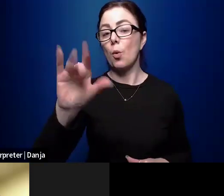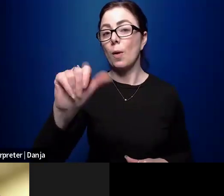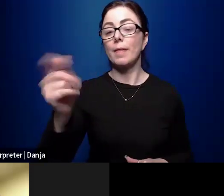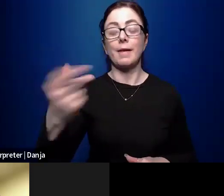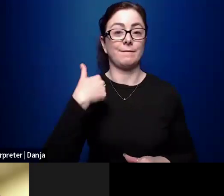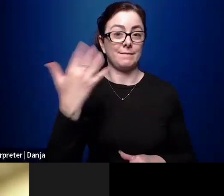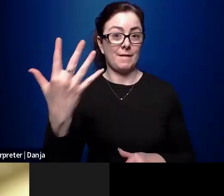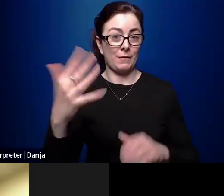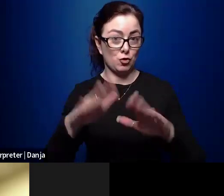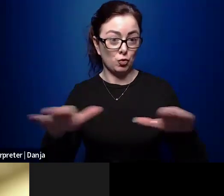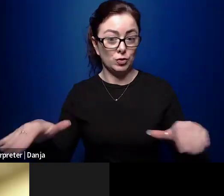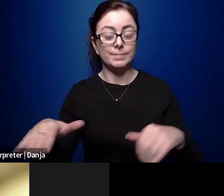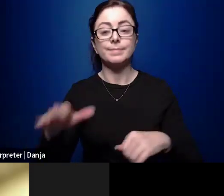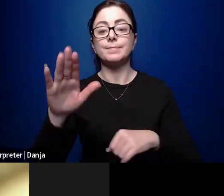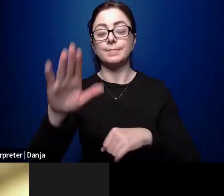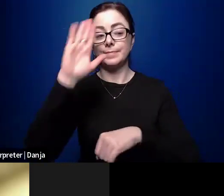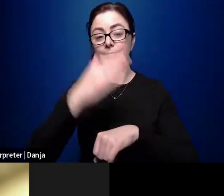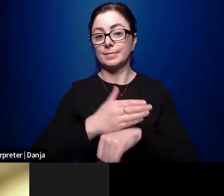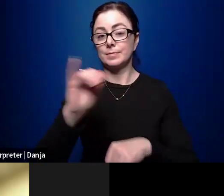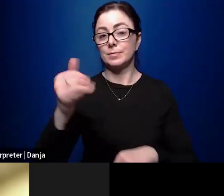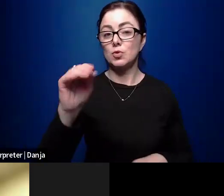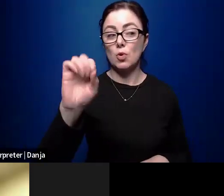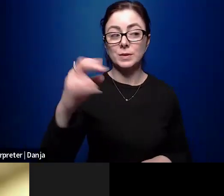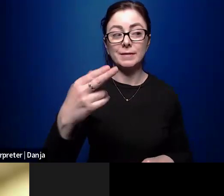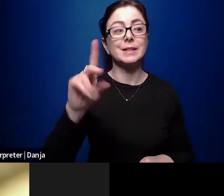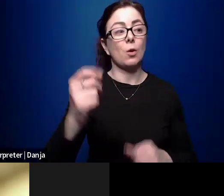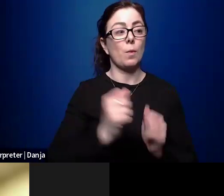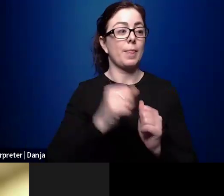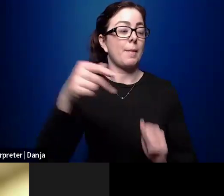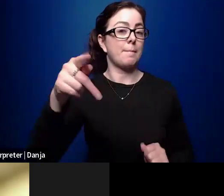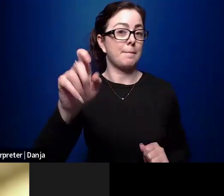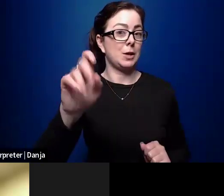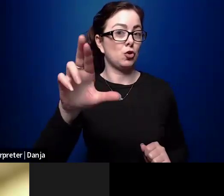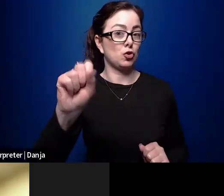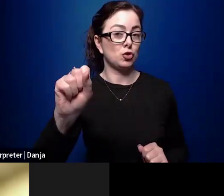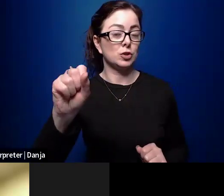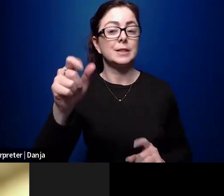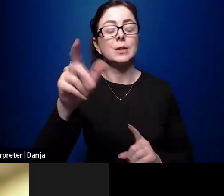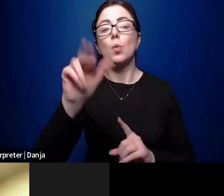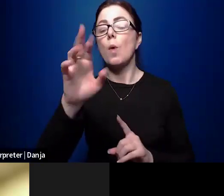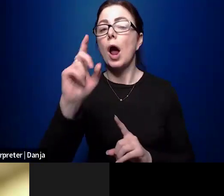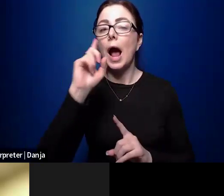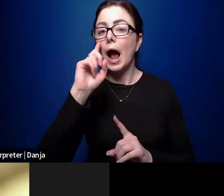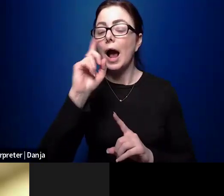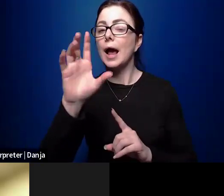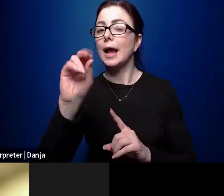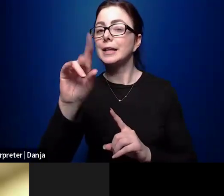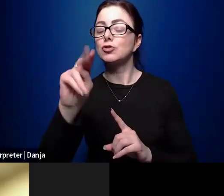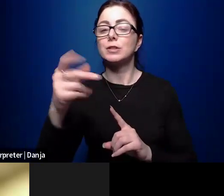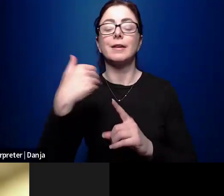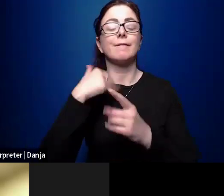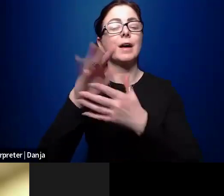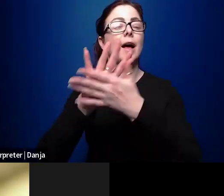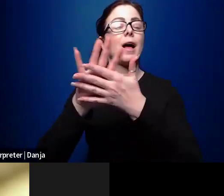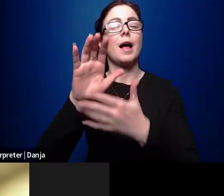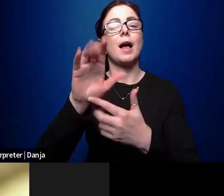was diagnosed with Peters anomaly at birth. It's a rare eye condition which caused him to have clouded corneas, and